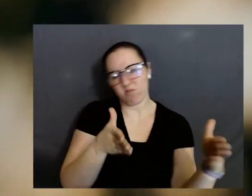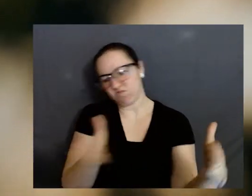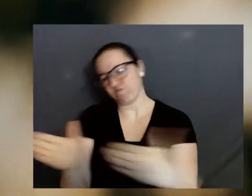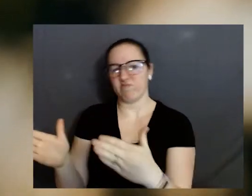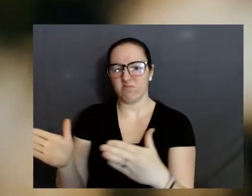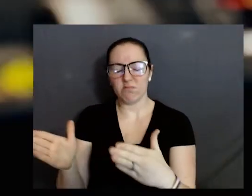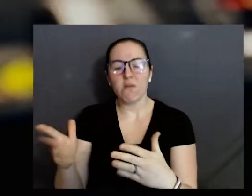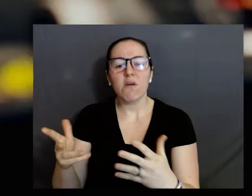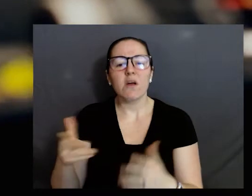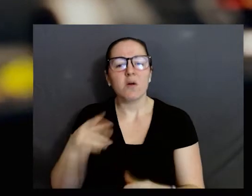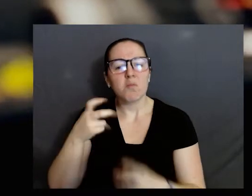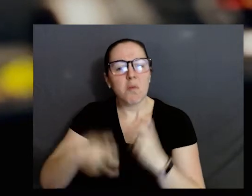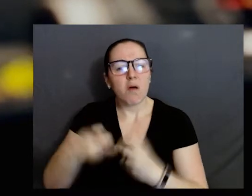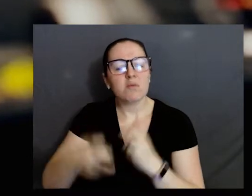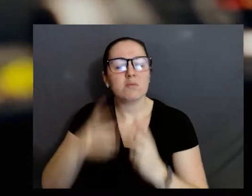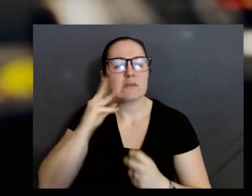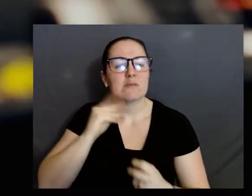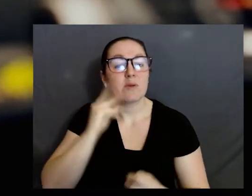the path that they're on.